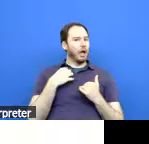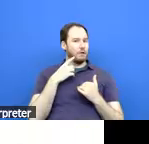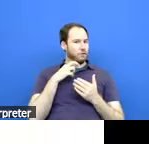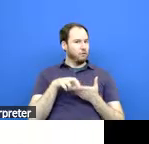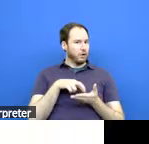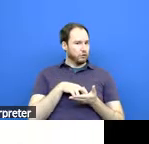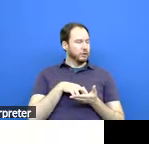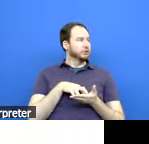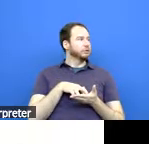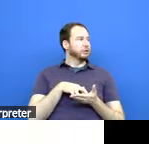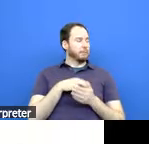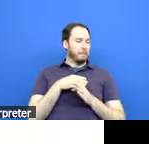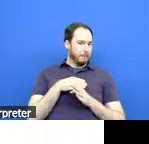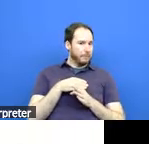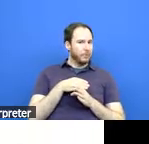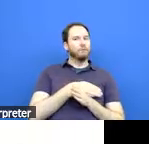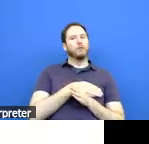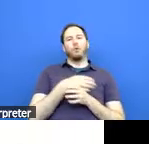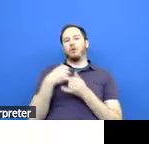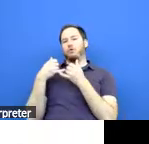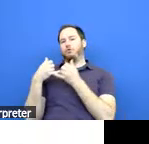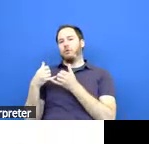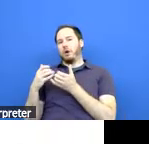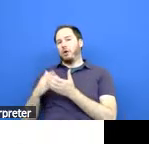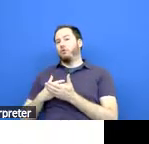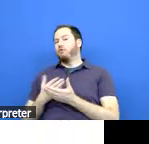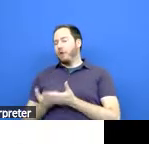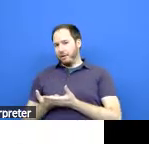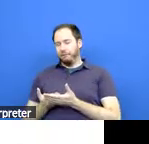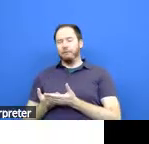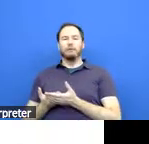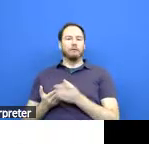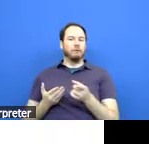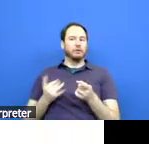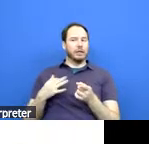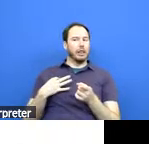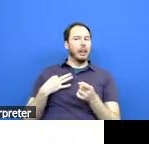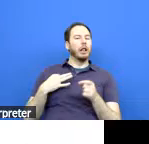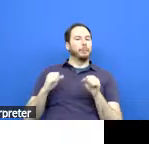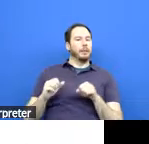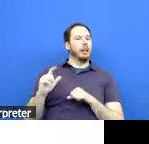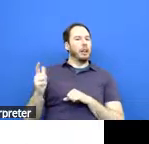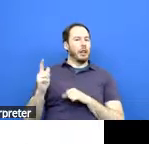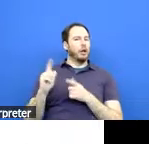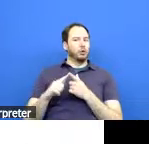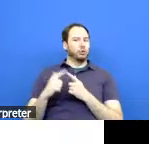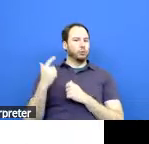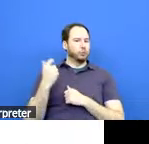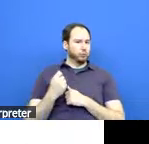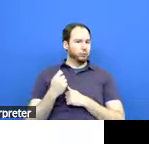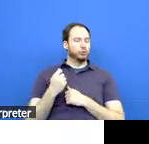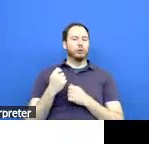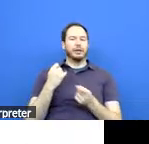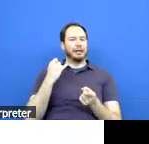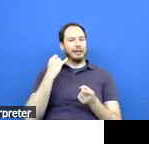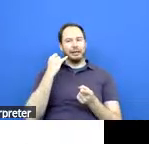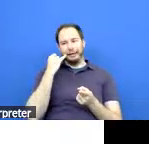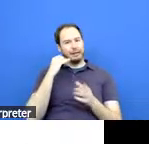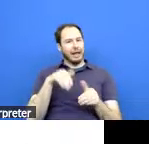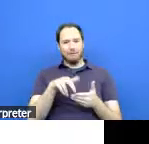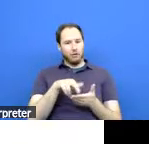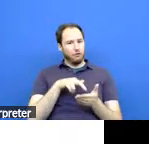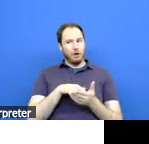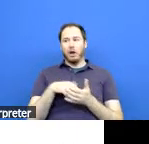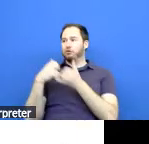registry prior to the grant, then you'd be eligible. But if you're not